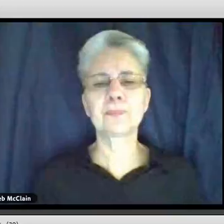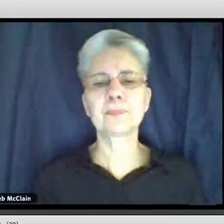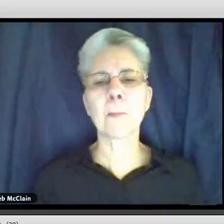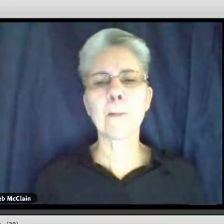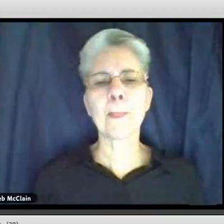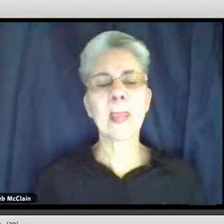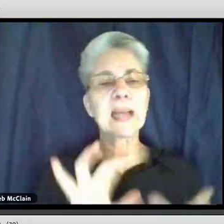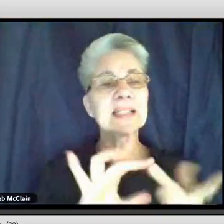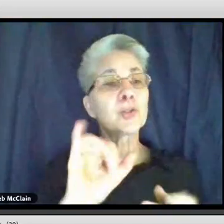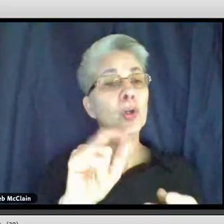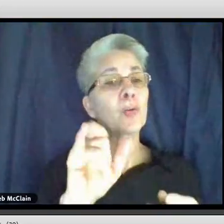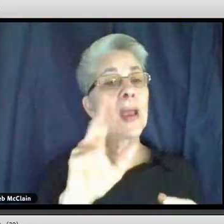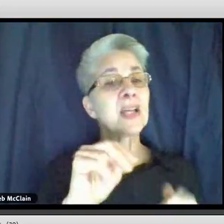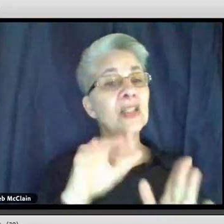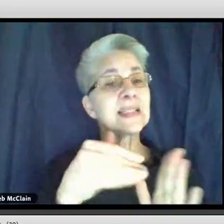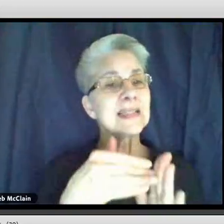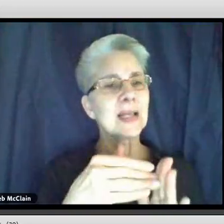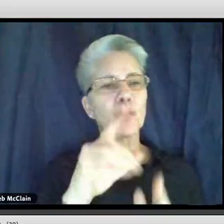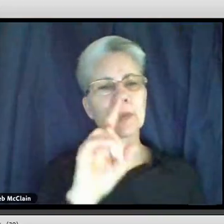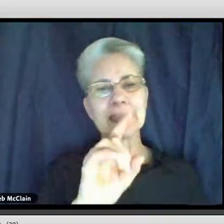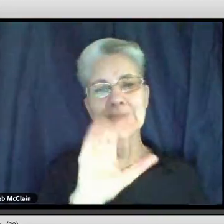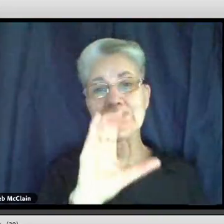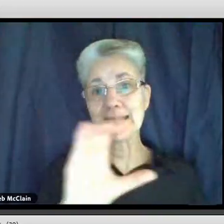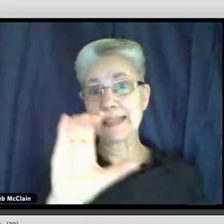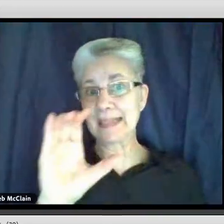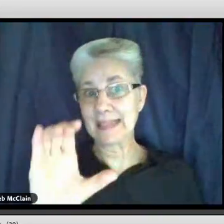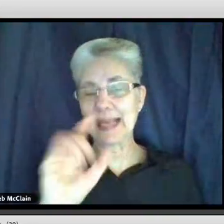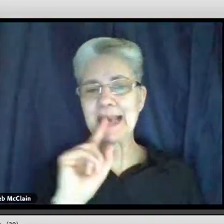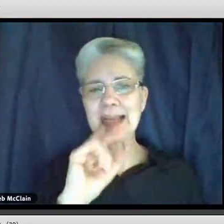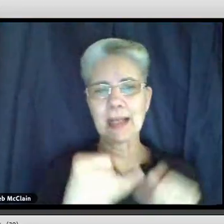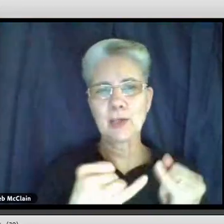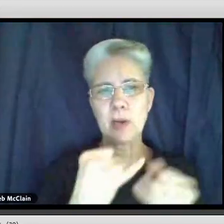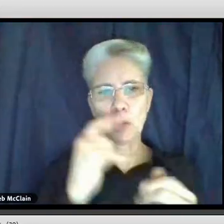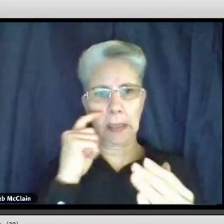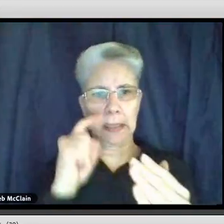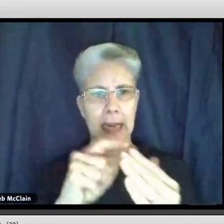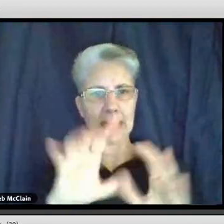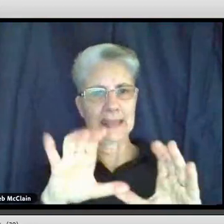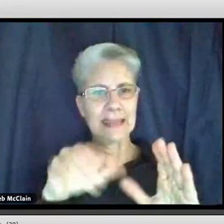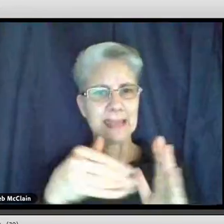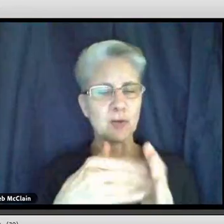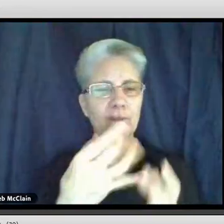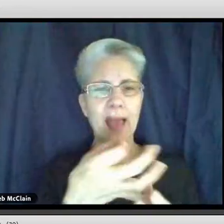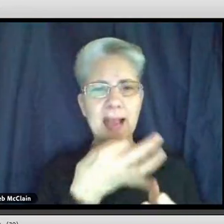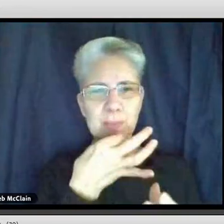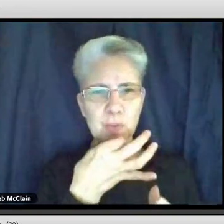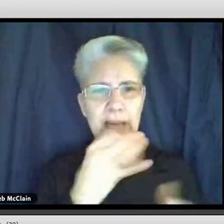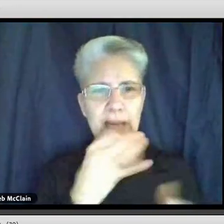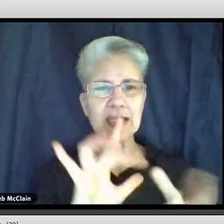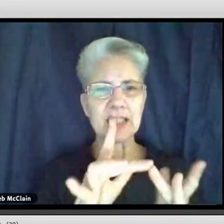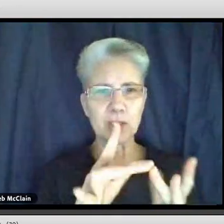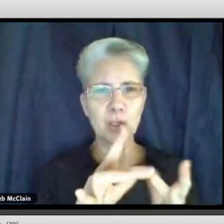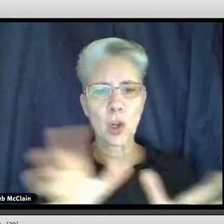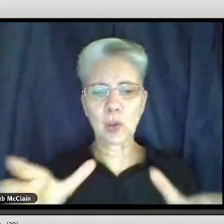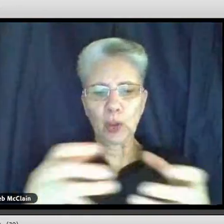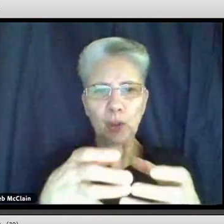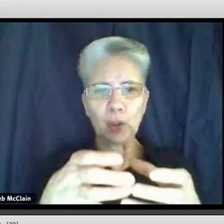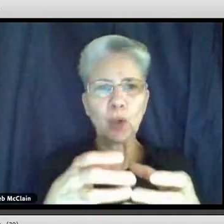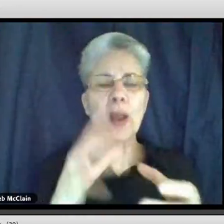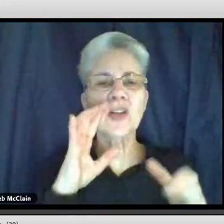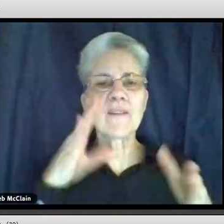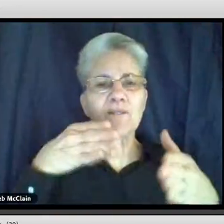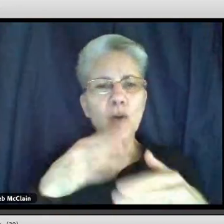The Digital Curation Center, or the DCC, is an internationally recognized center of expertise in digital curation with a focus